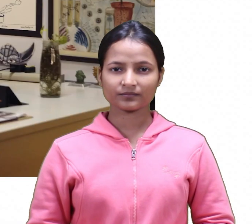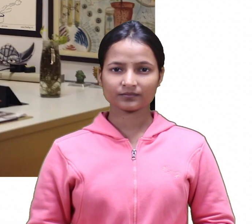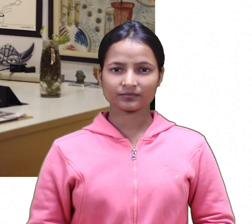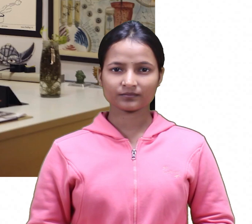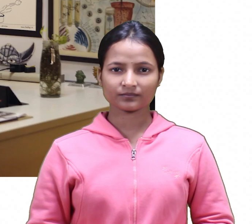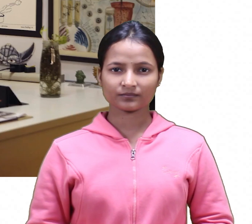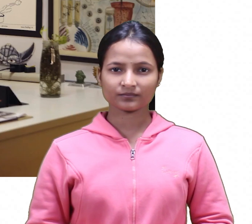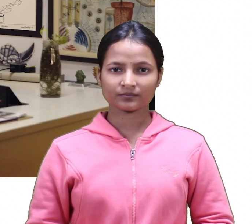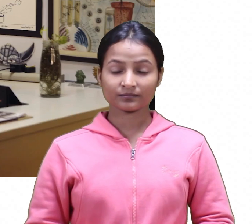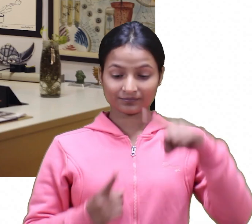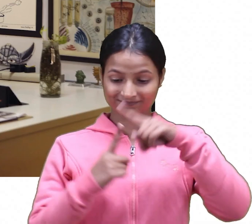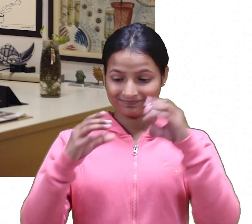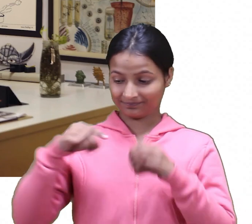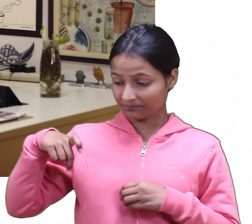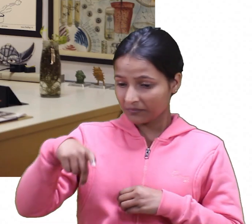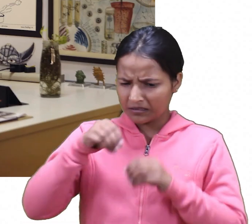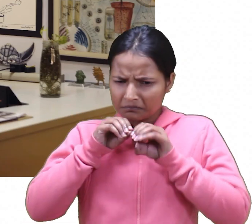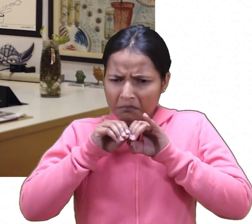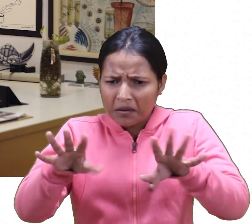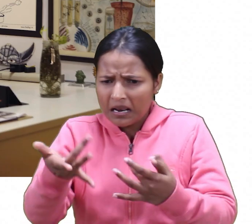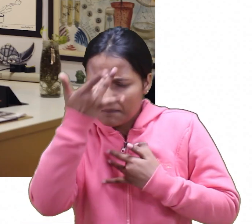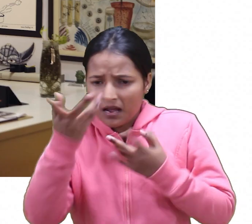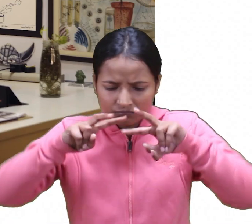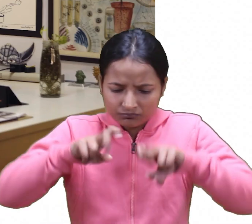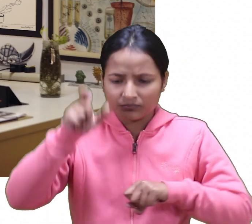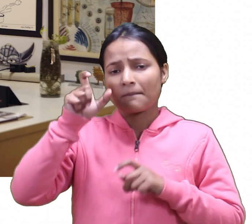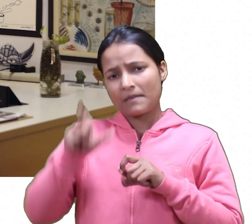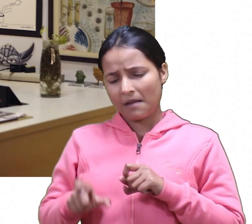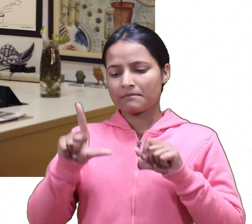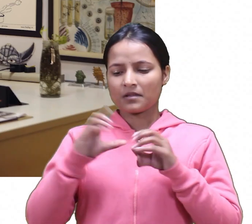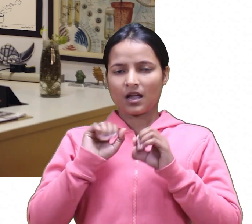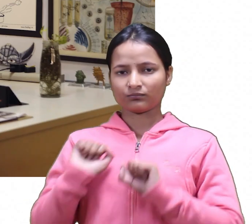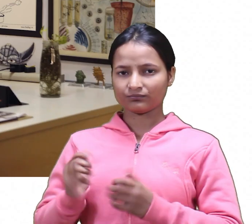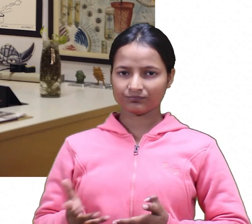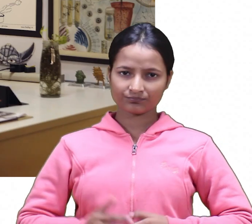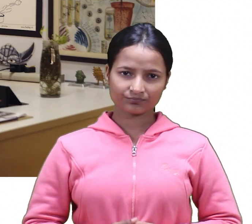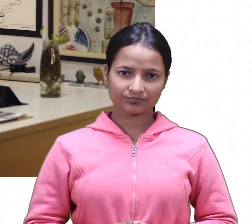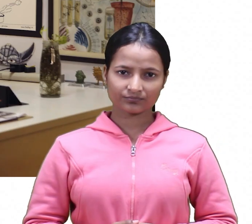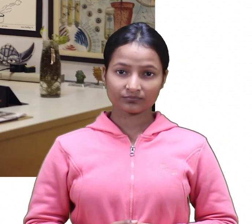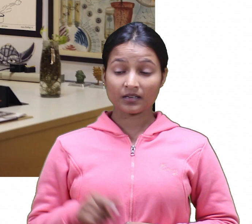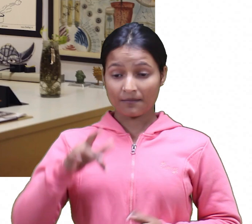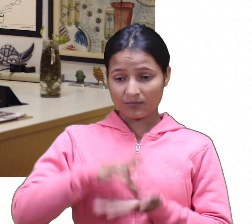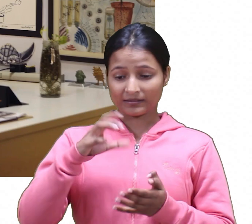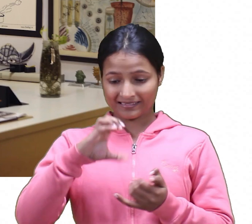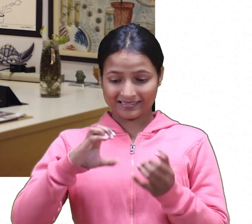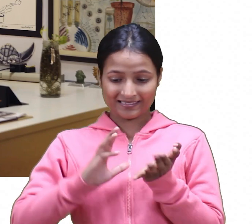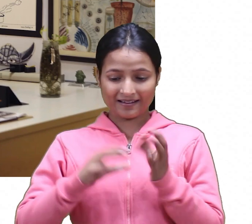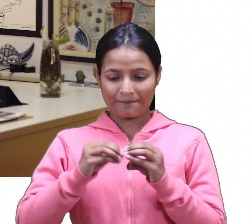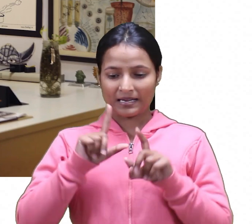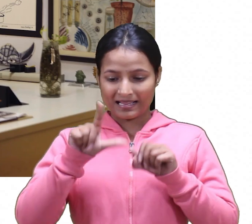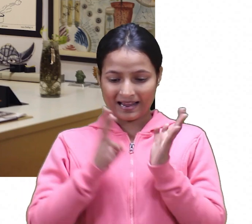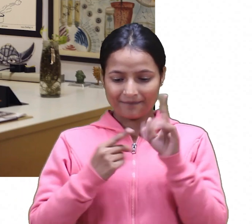Hi, my name is Raghunath Thirumalai. My laboratory at CSIR CCMB studies the biology of an